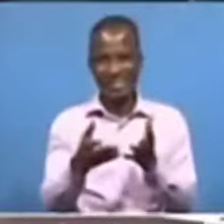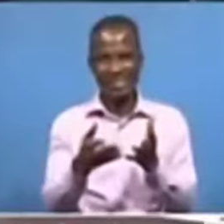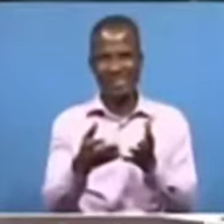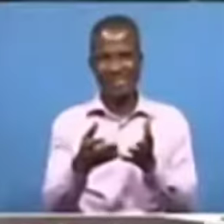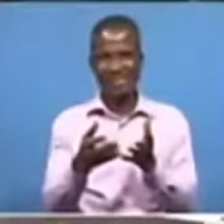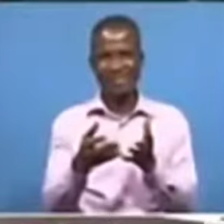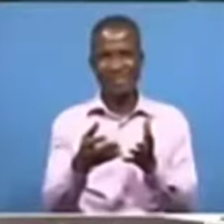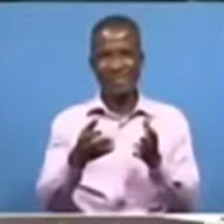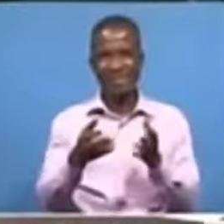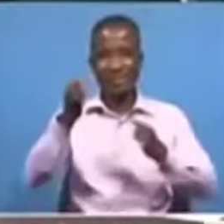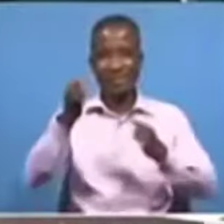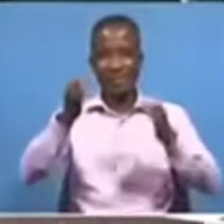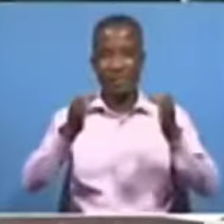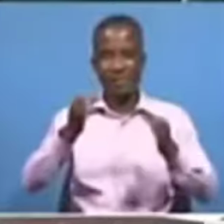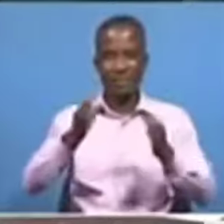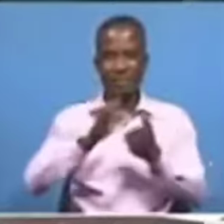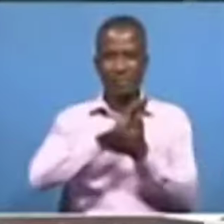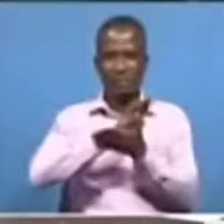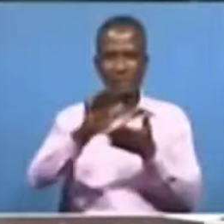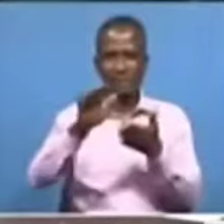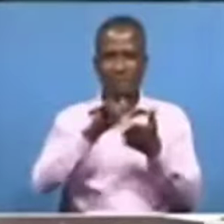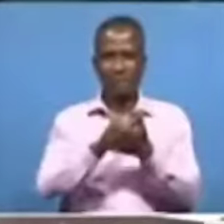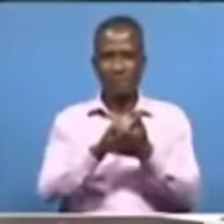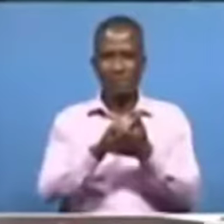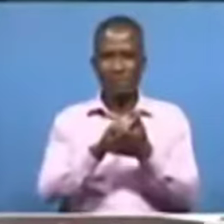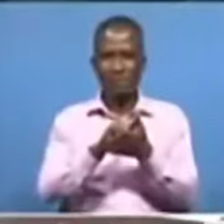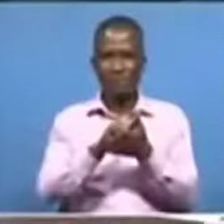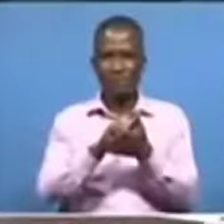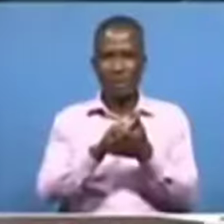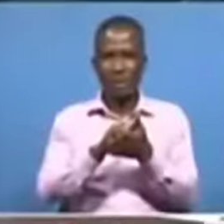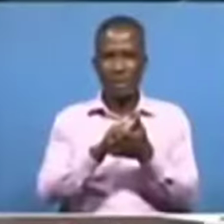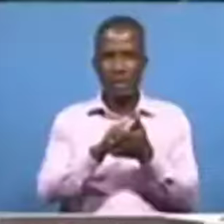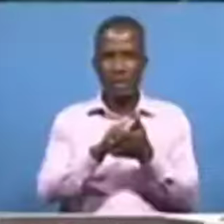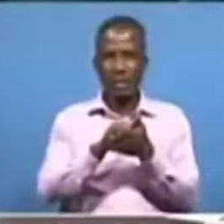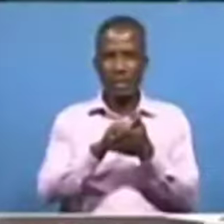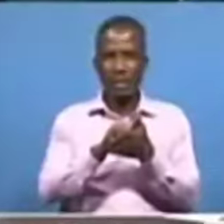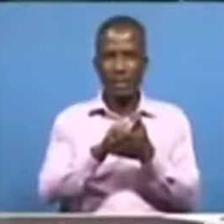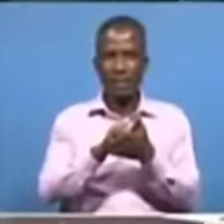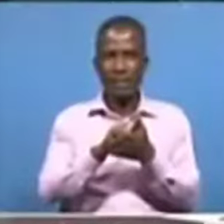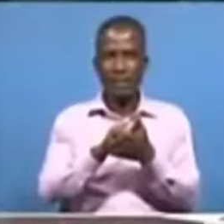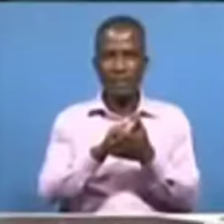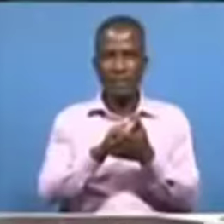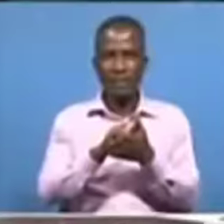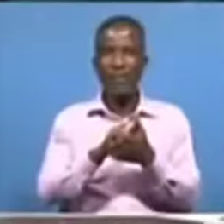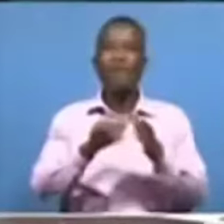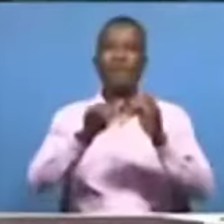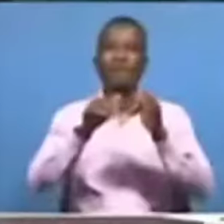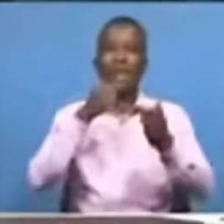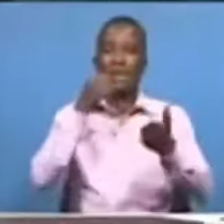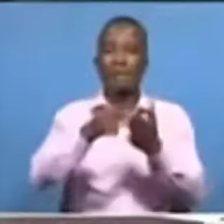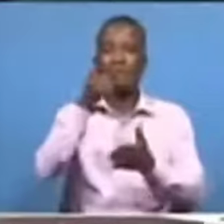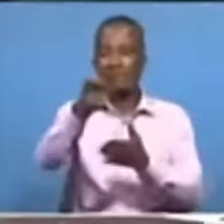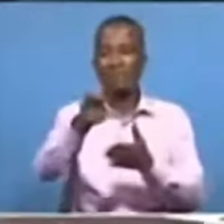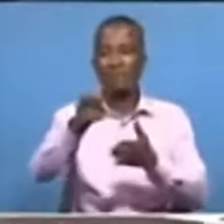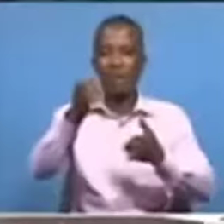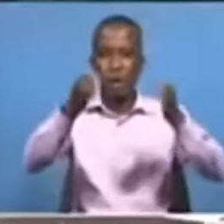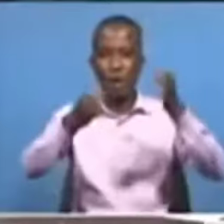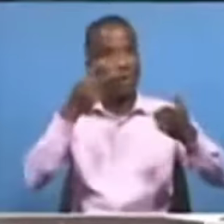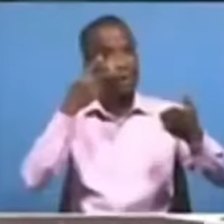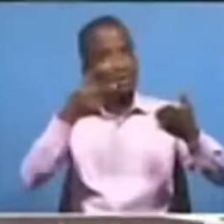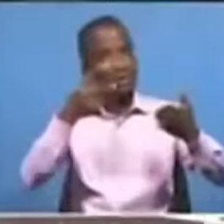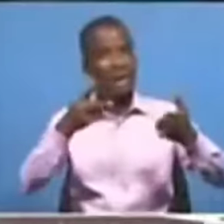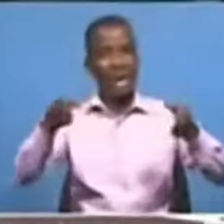of the Supreme Court has made it clear that you can apply for review of the court's decision, and in fact the court will review that